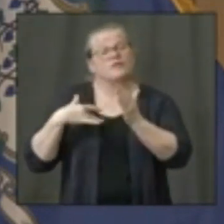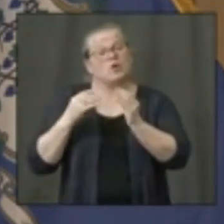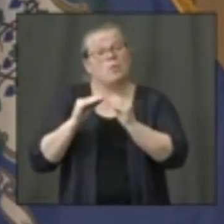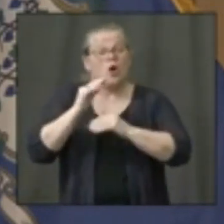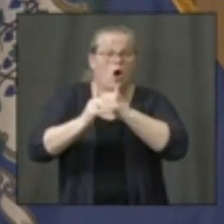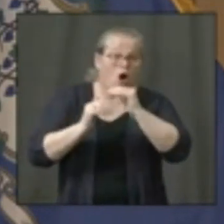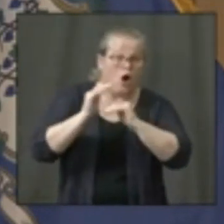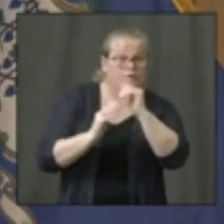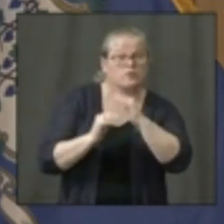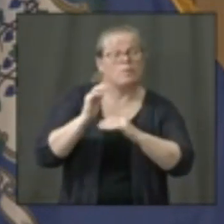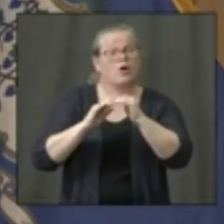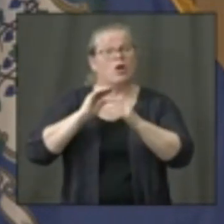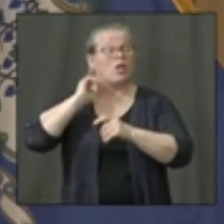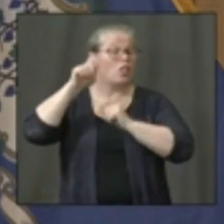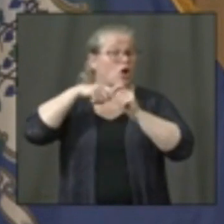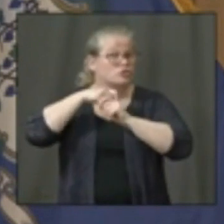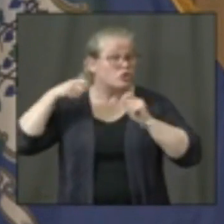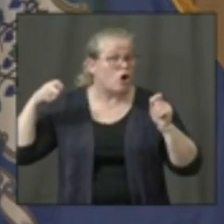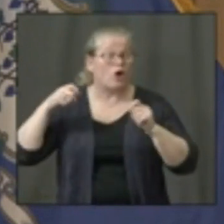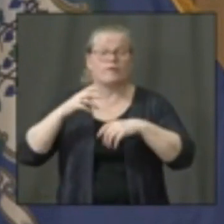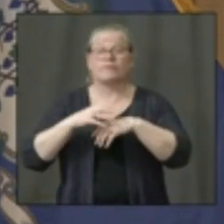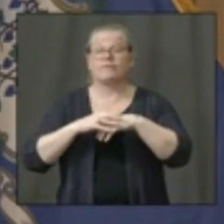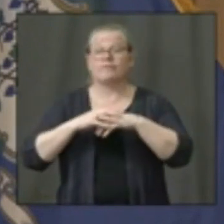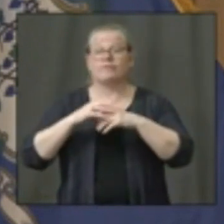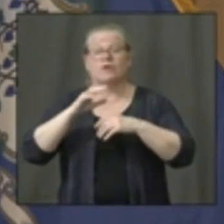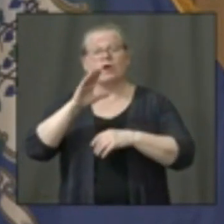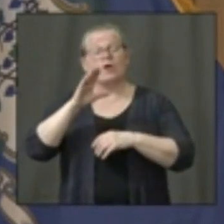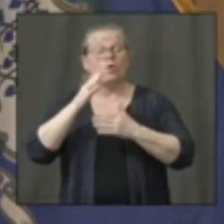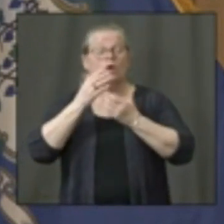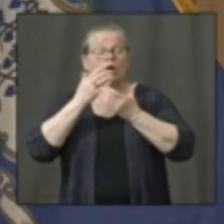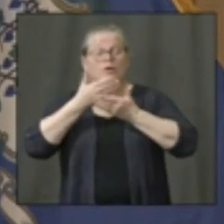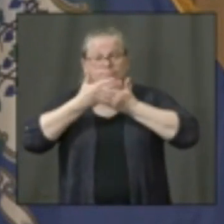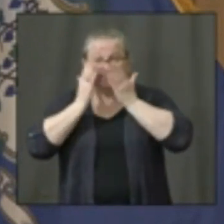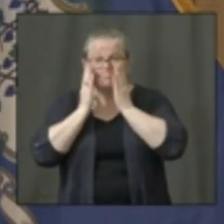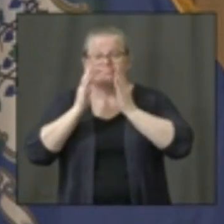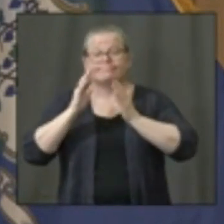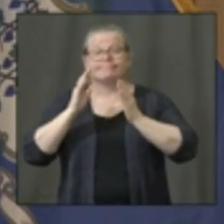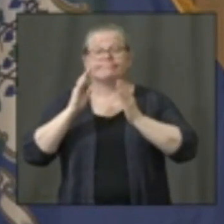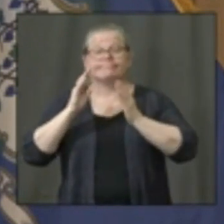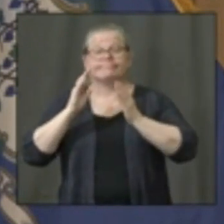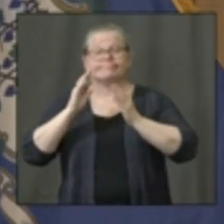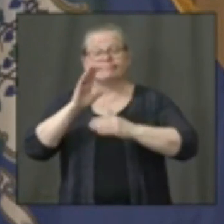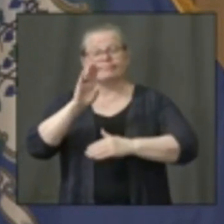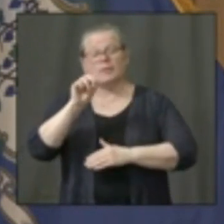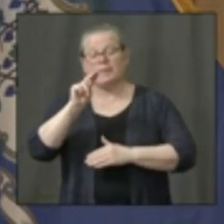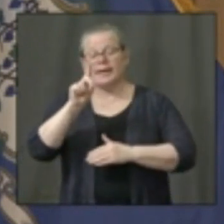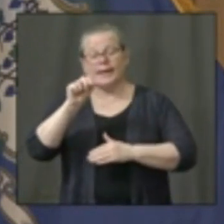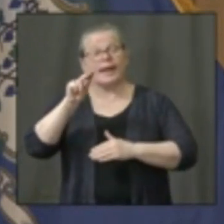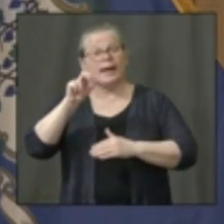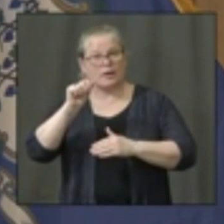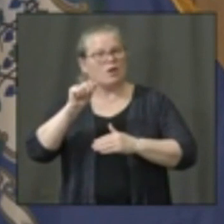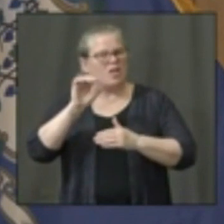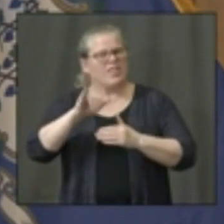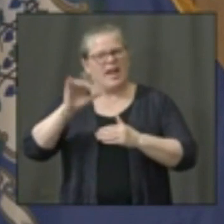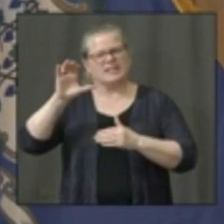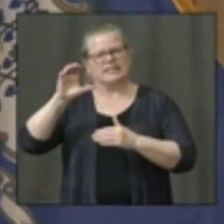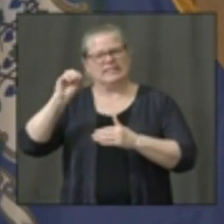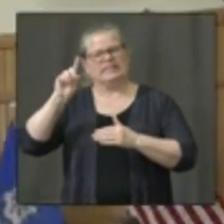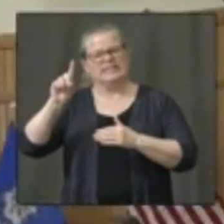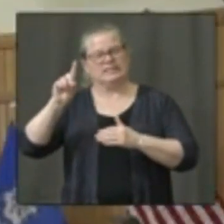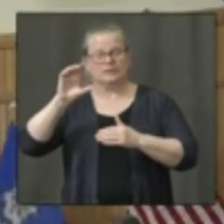That's certainly the recommendation of CDC. But we find it's an environment that's unsafe, we will close it down.